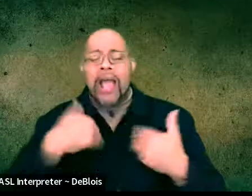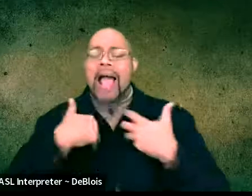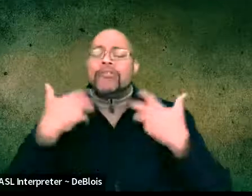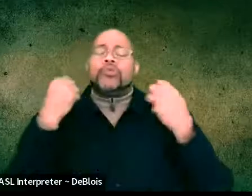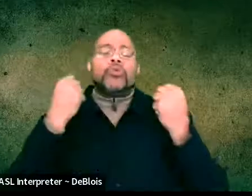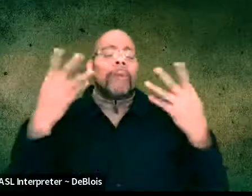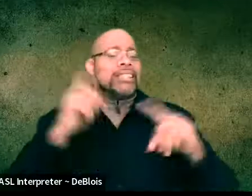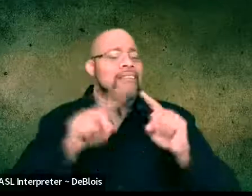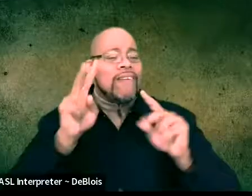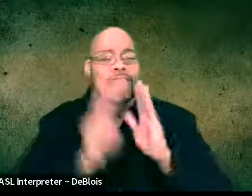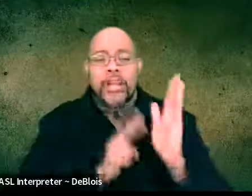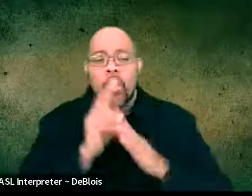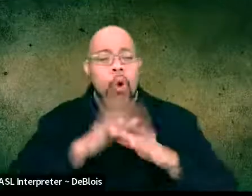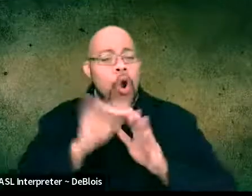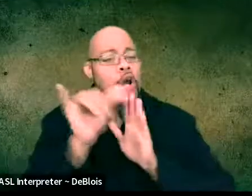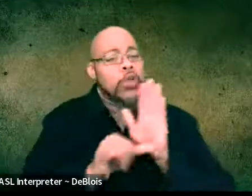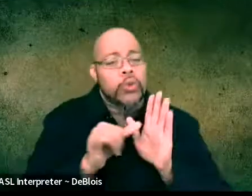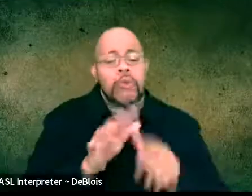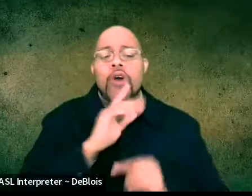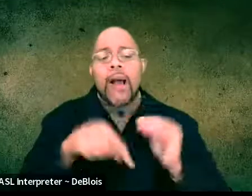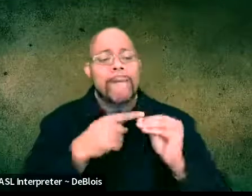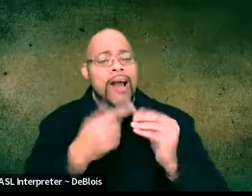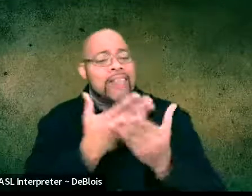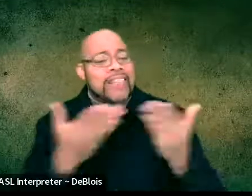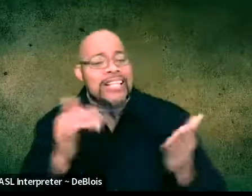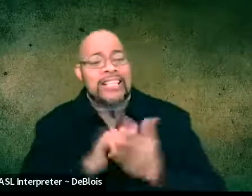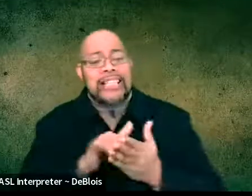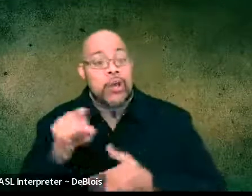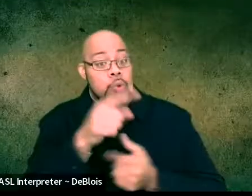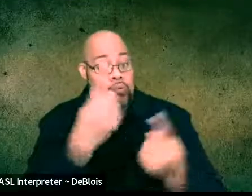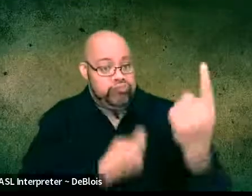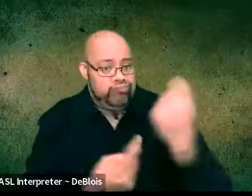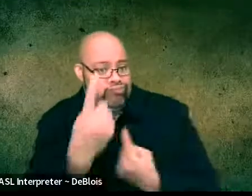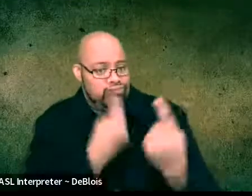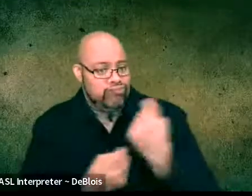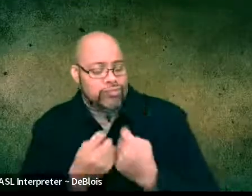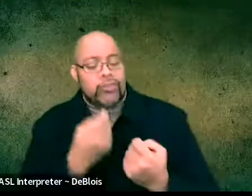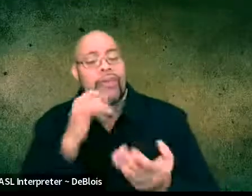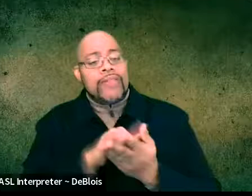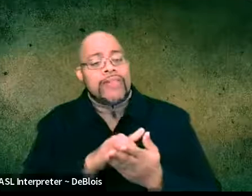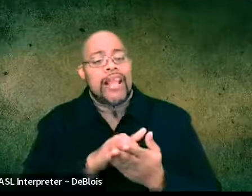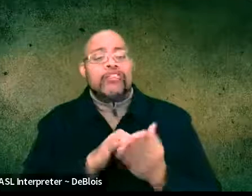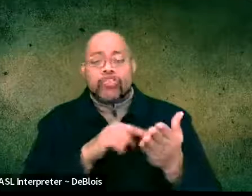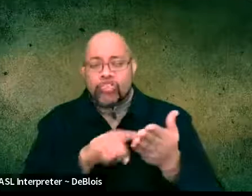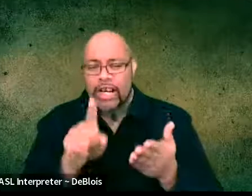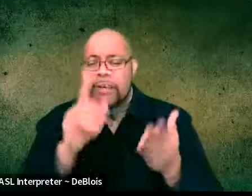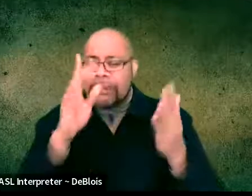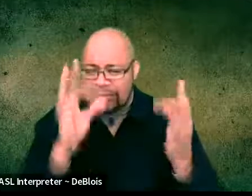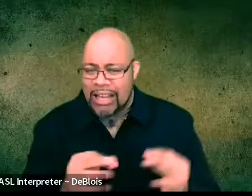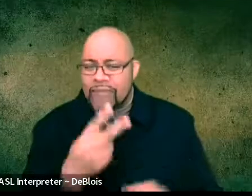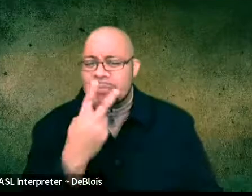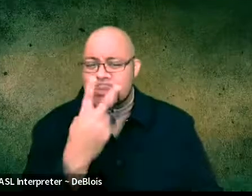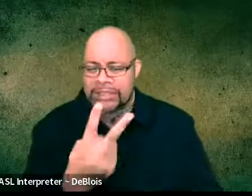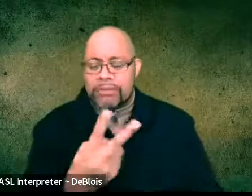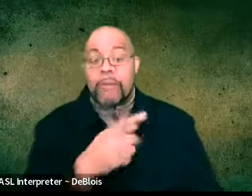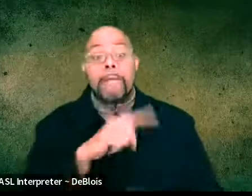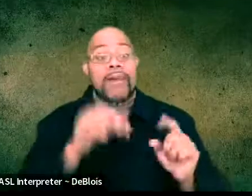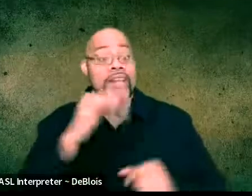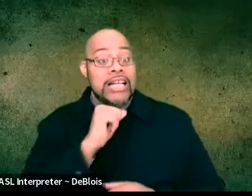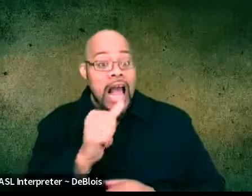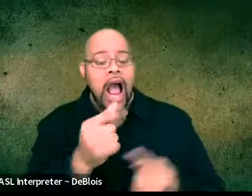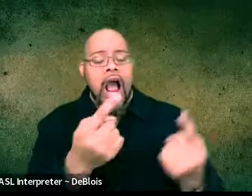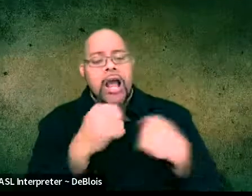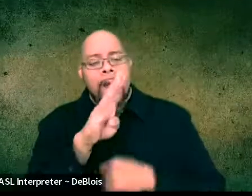many videos here on YouTube talking about the things that you ask questions about. So definitely check that out. But if not, please come to